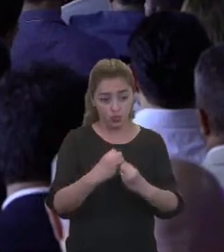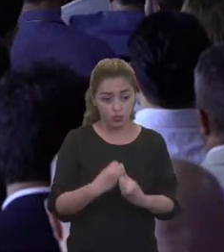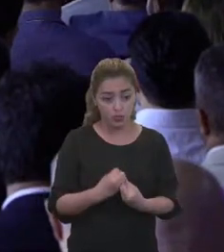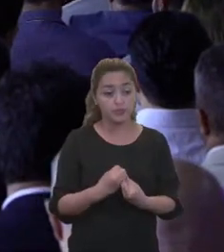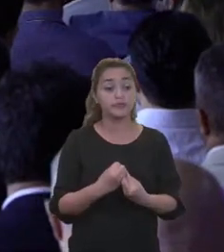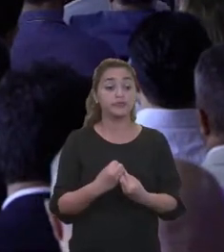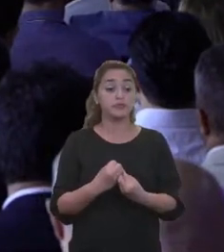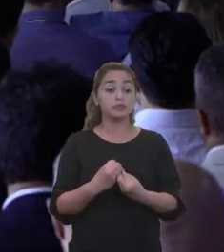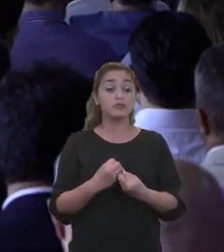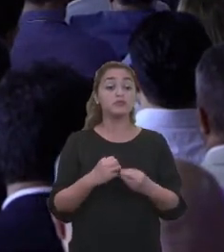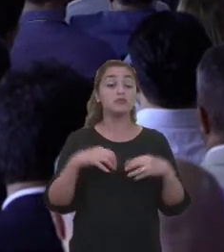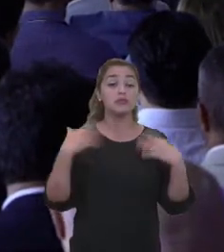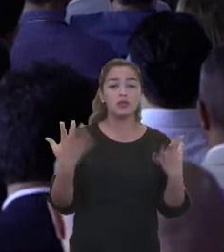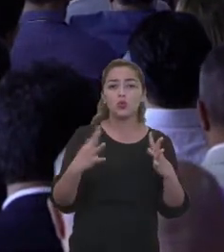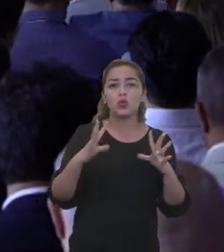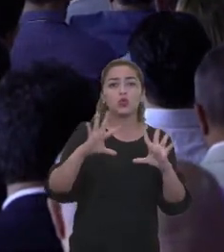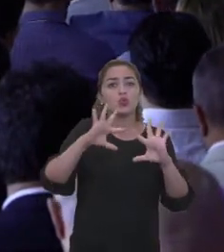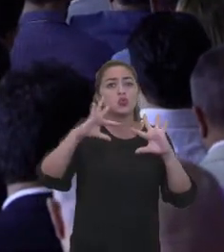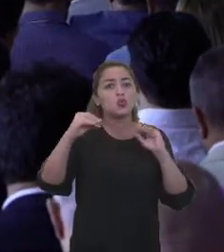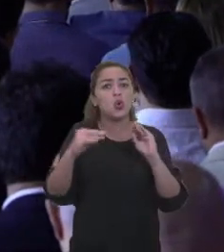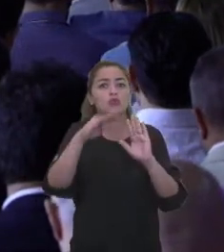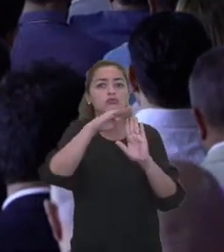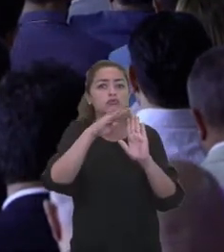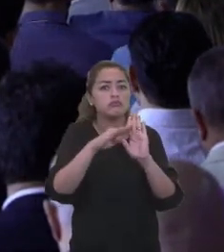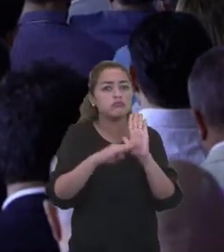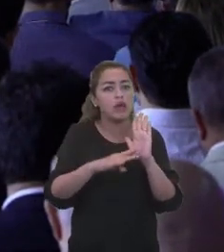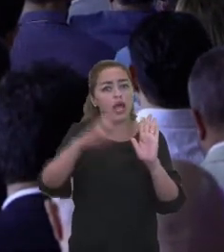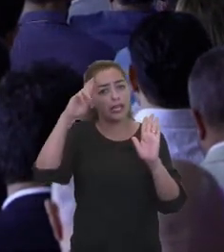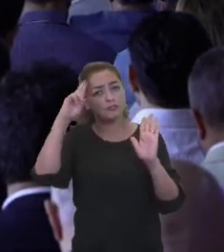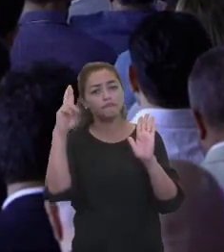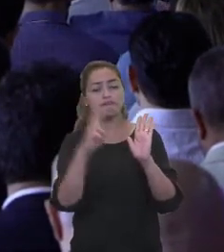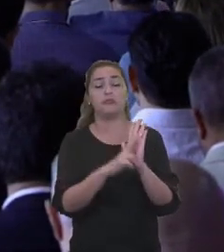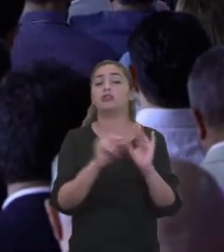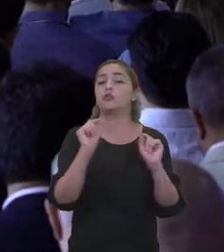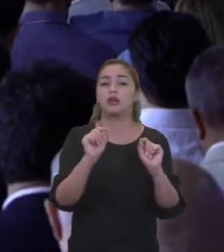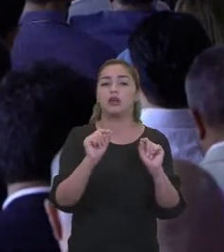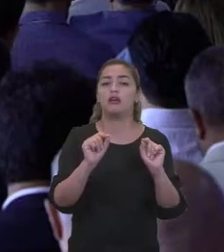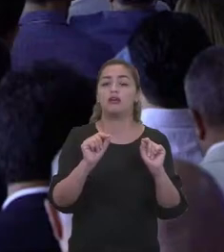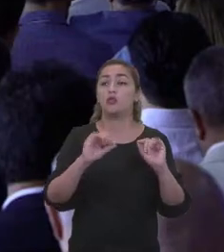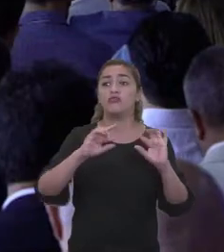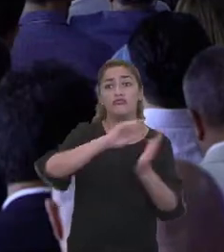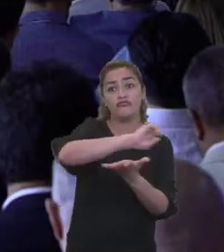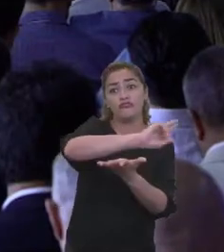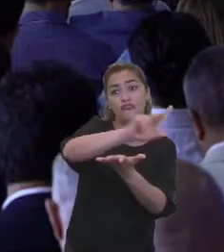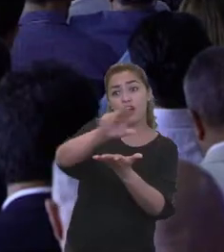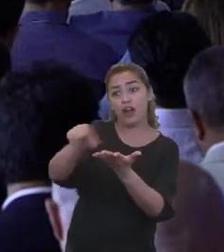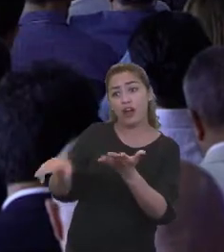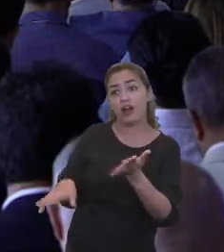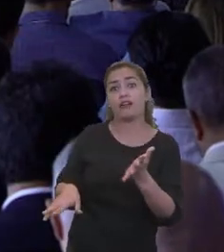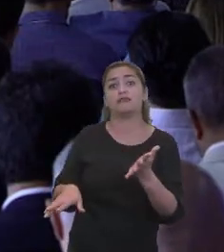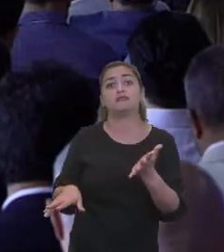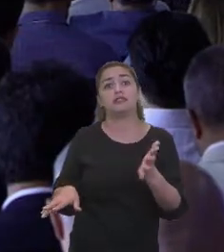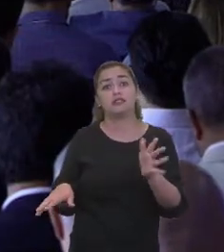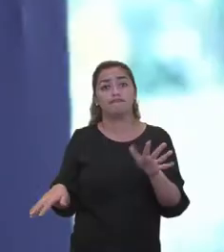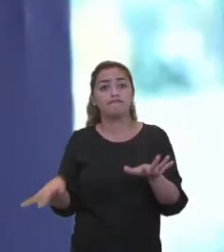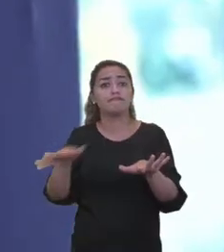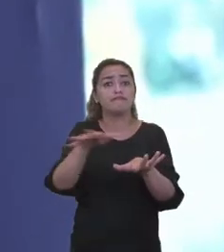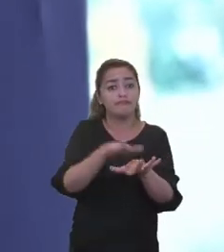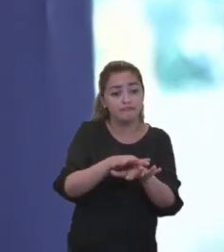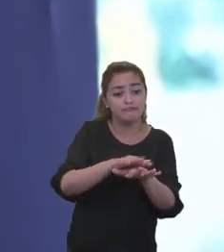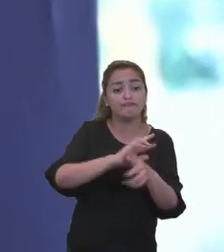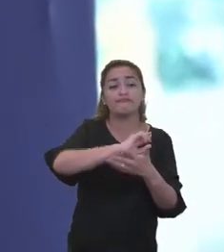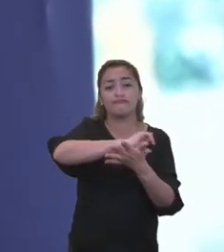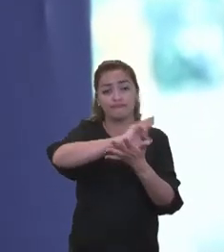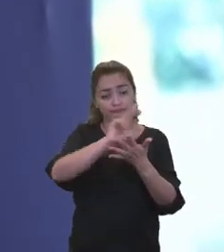is translated into every field of inclusion and diversity. So inclusion and